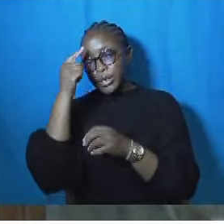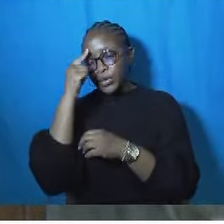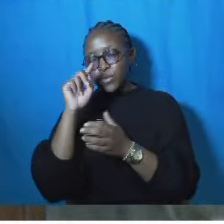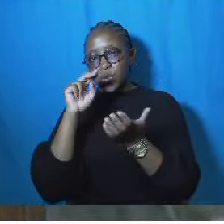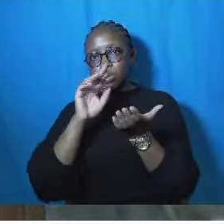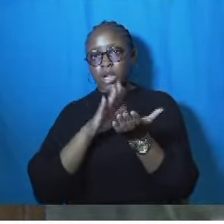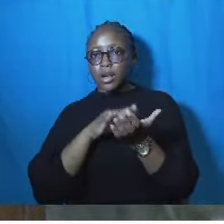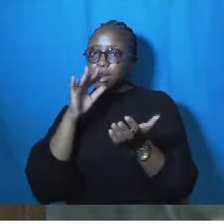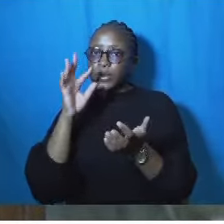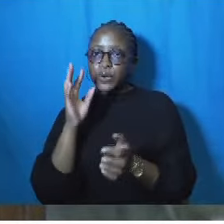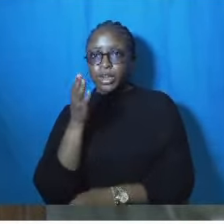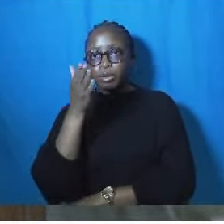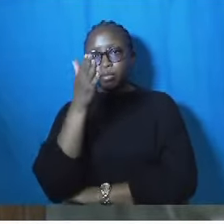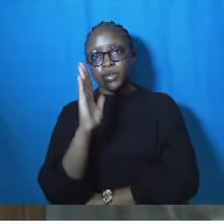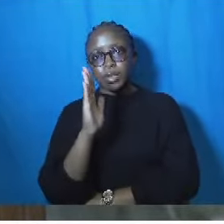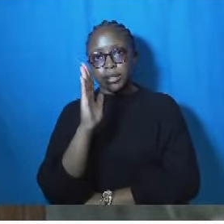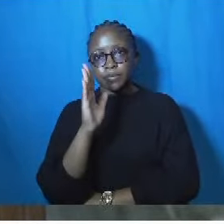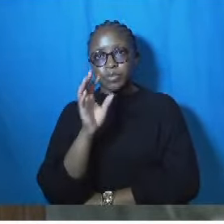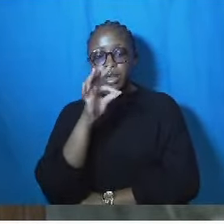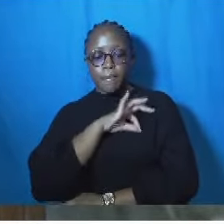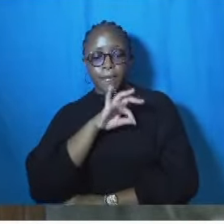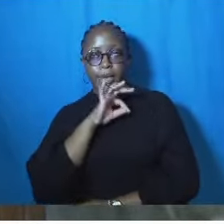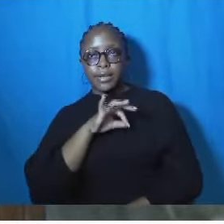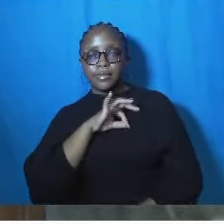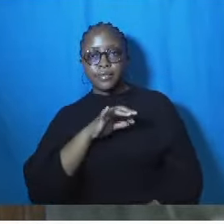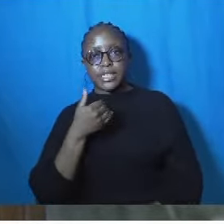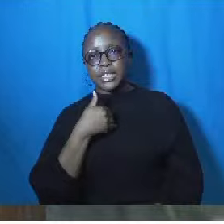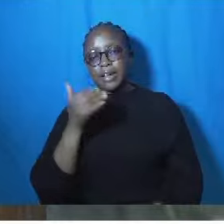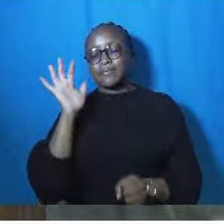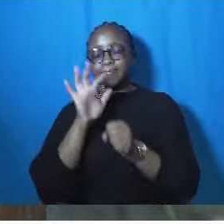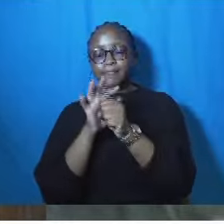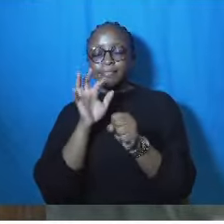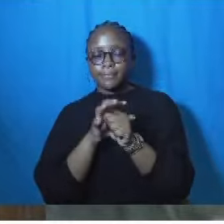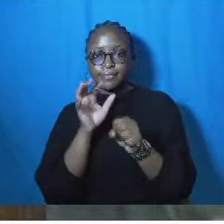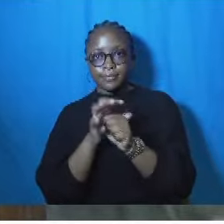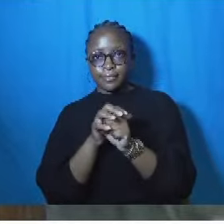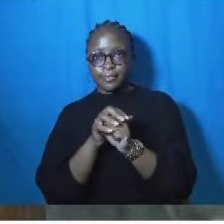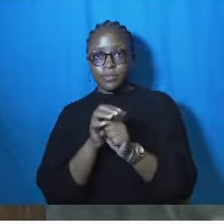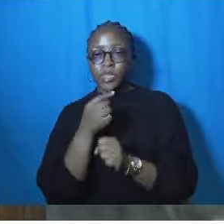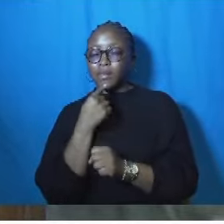Are there any benefits to our unity? Plentiful, I'd say.